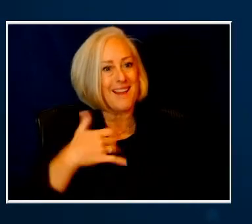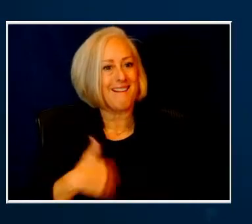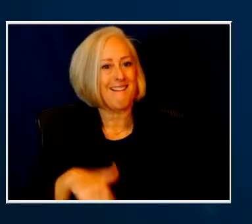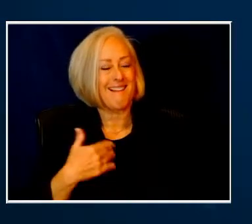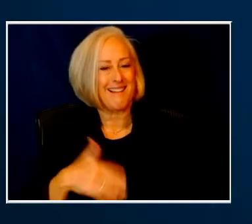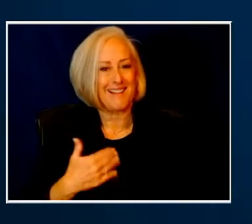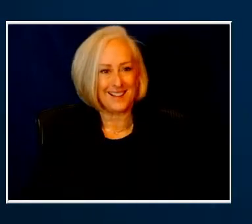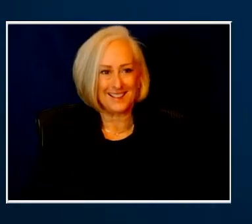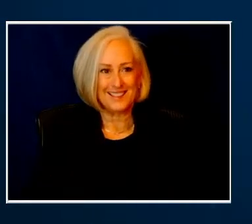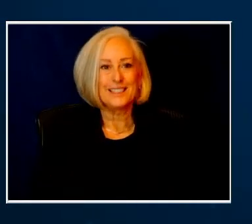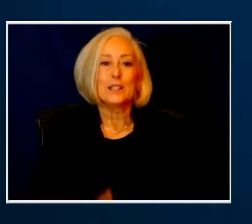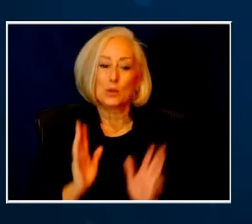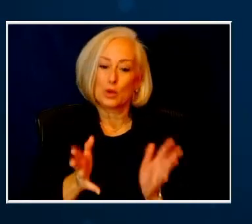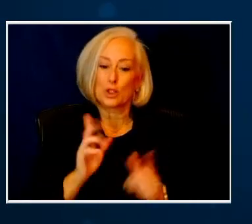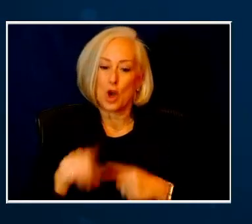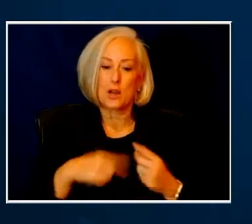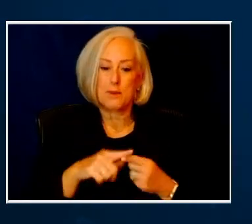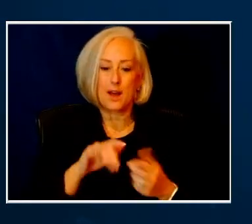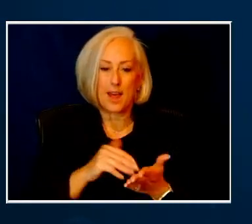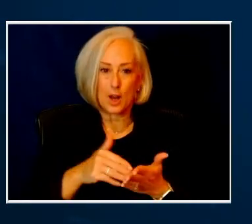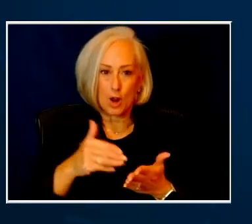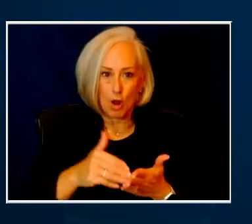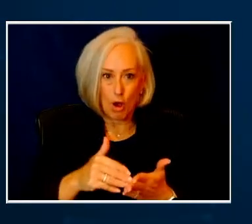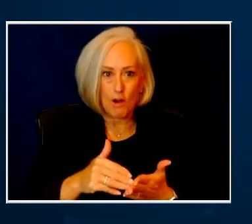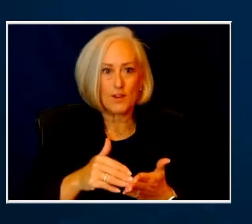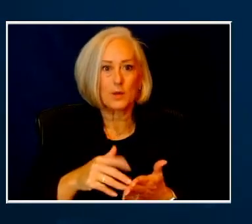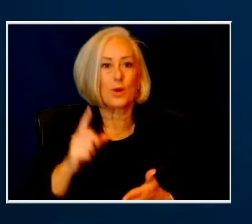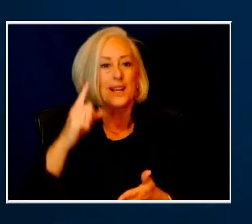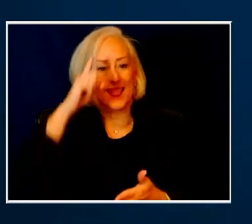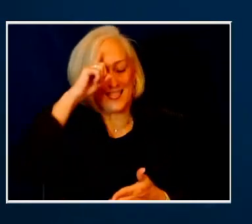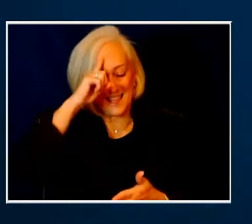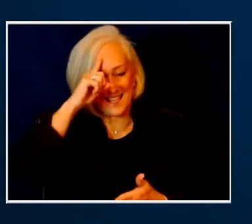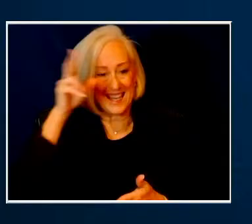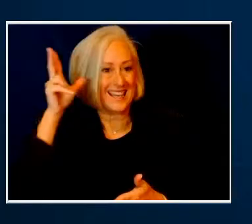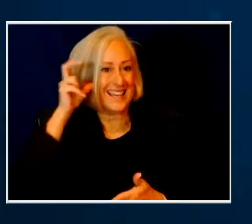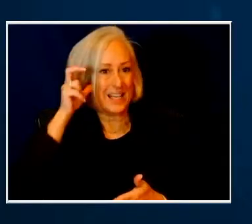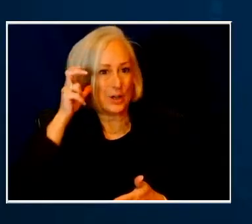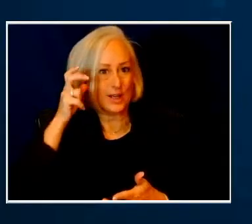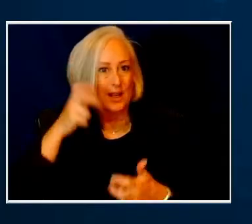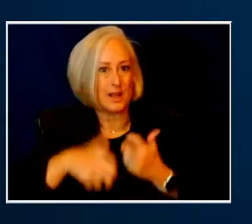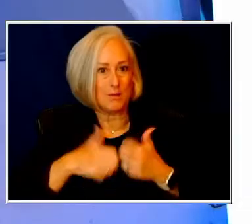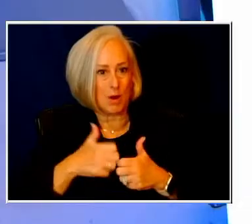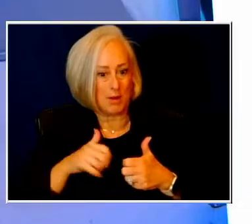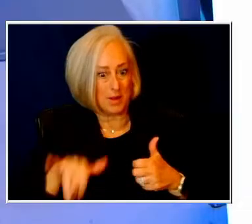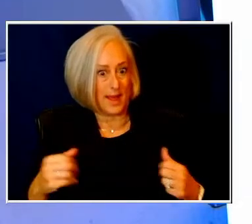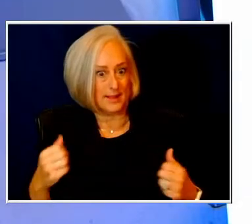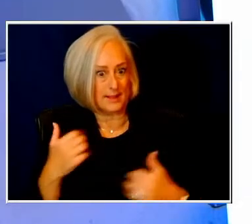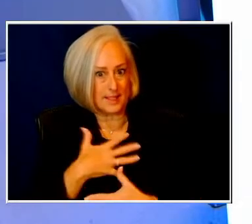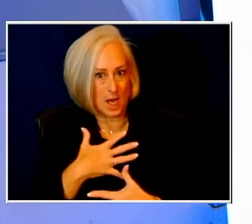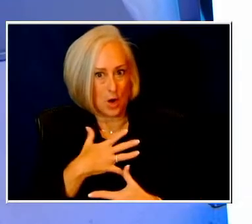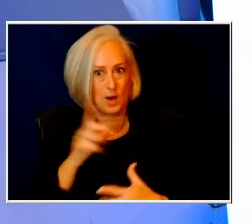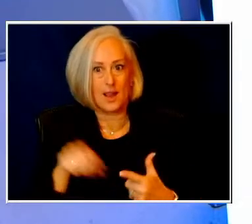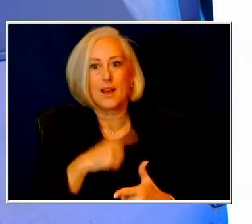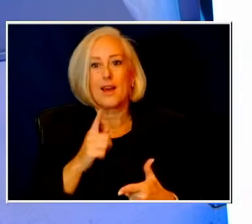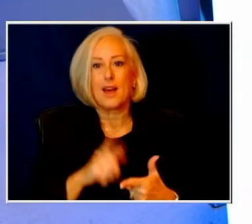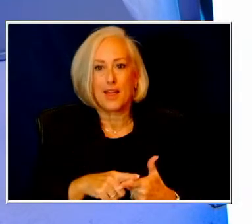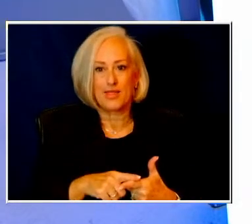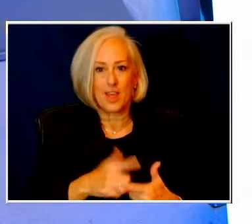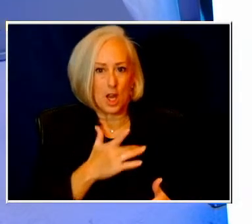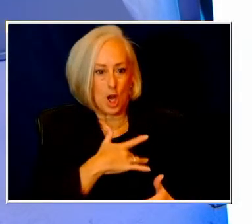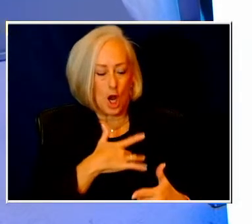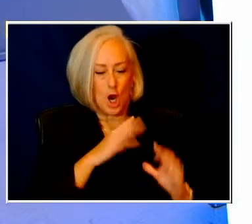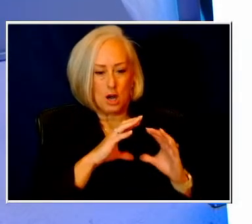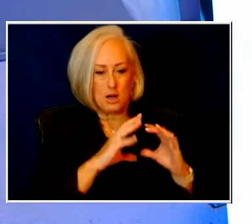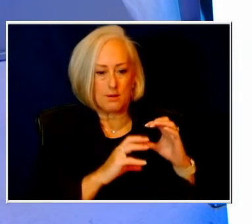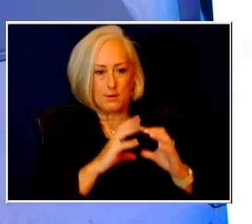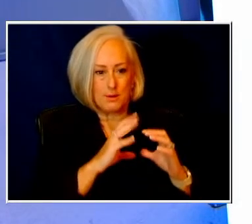when it comes to thinking your infant has a hearing problem. That's frightening. Yeah. Then you go into a heart murmur situation. I can't imagine what these parents